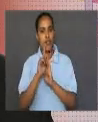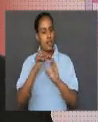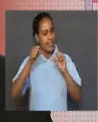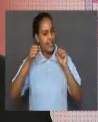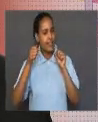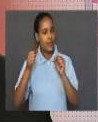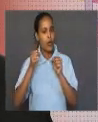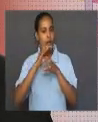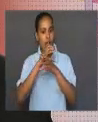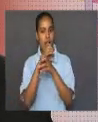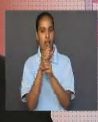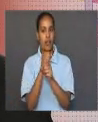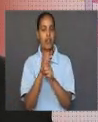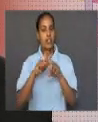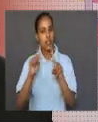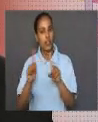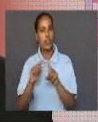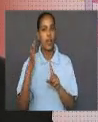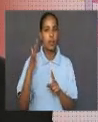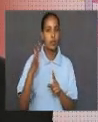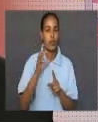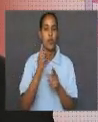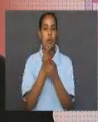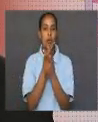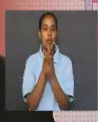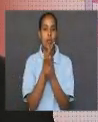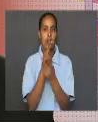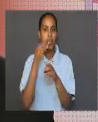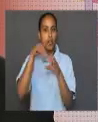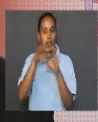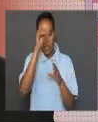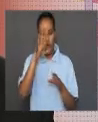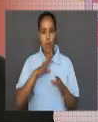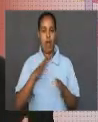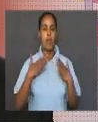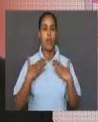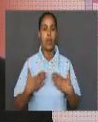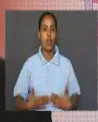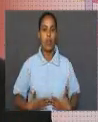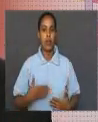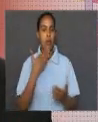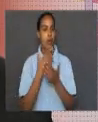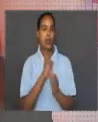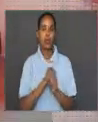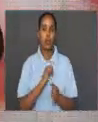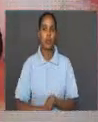strong grasp of the different types of proteins in the human body. Great